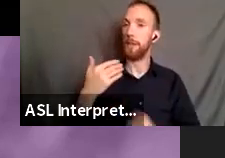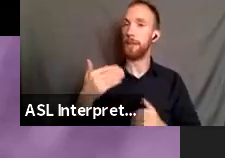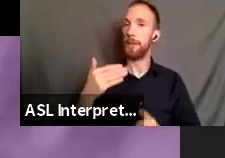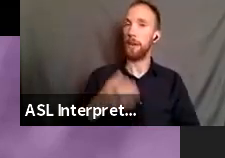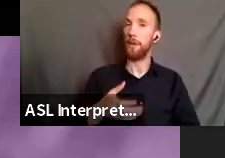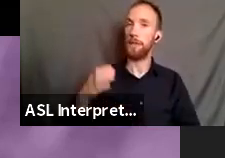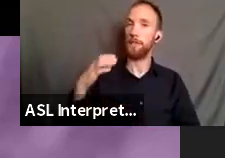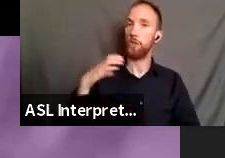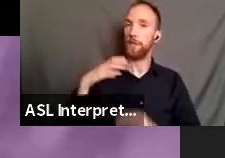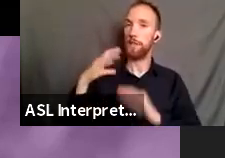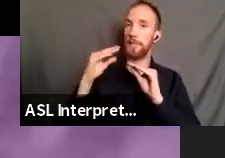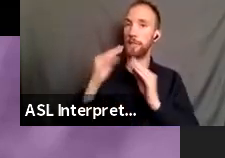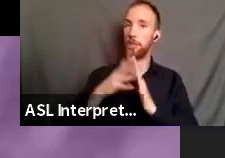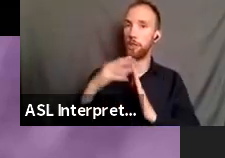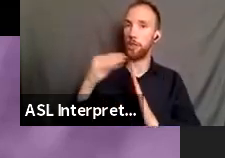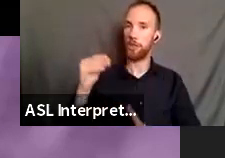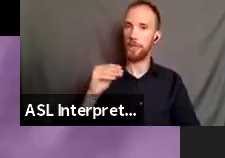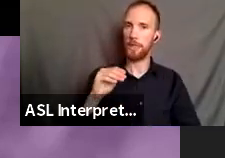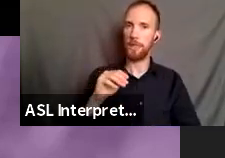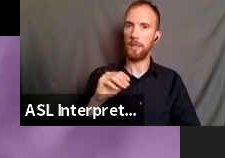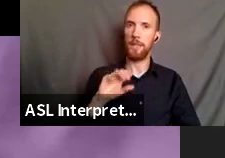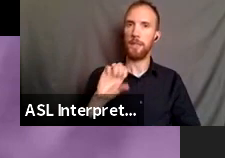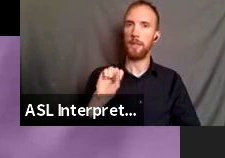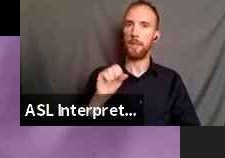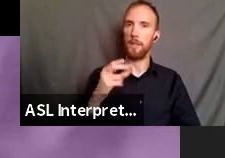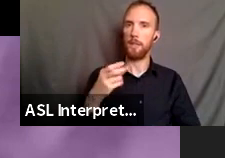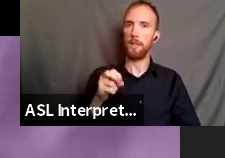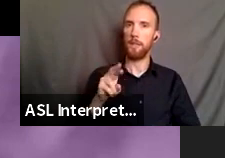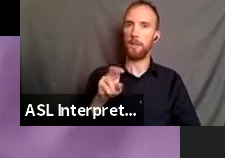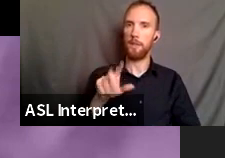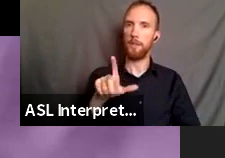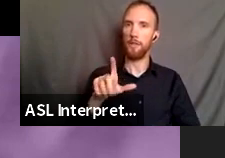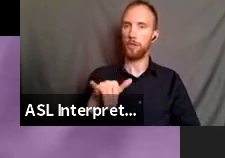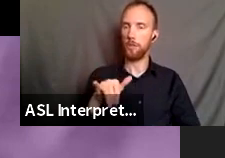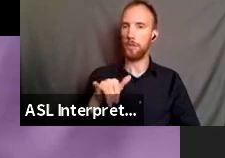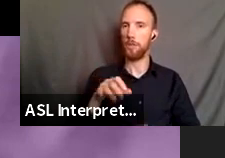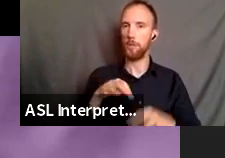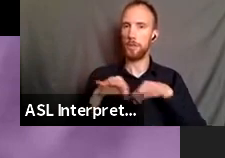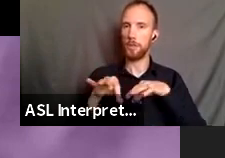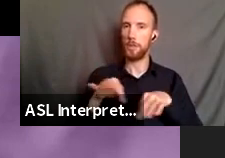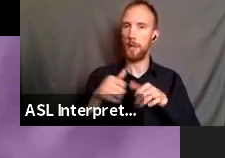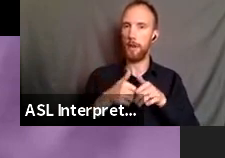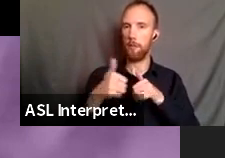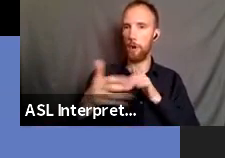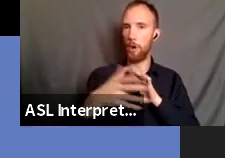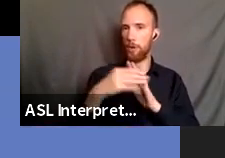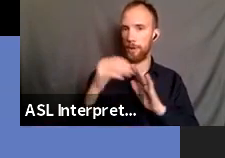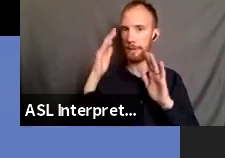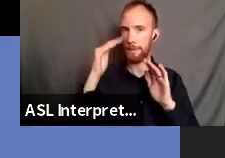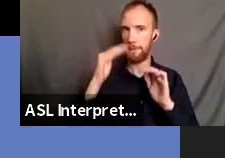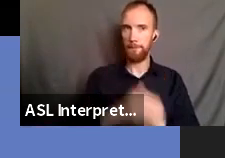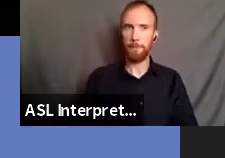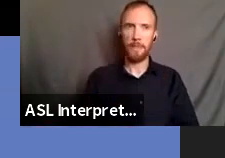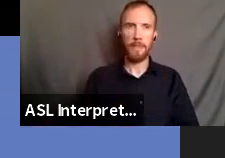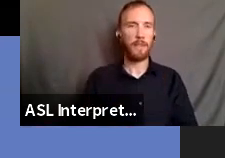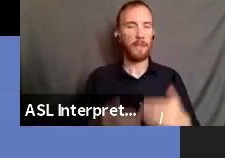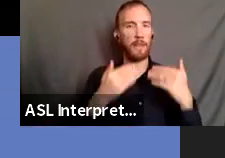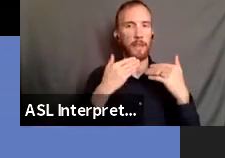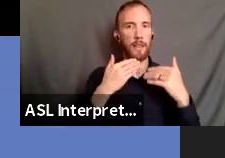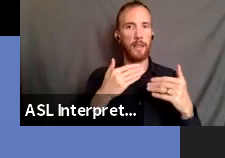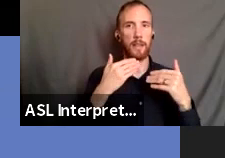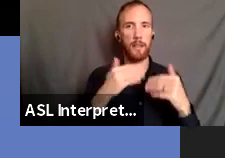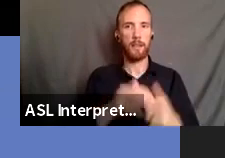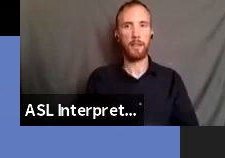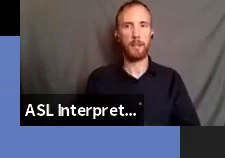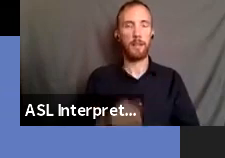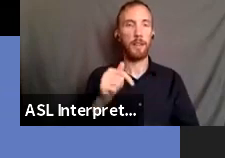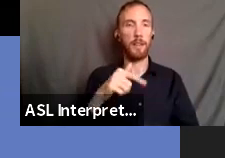learning shirley chavarria to walk us through the remote learning expectations thank you chief mcdade this